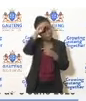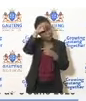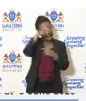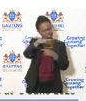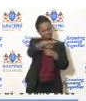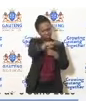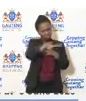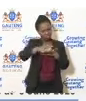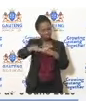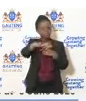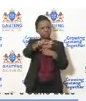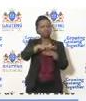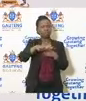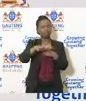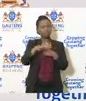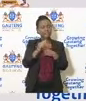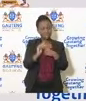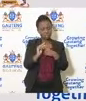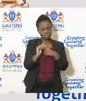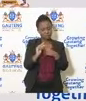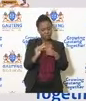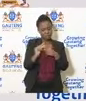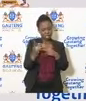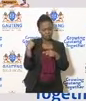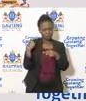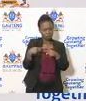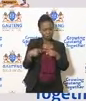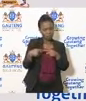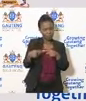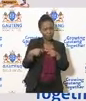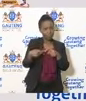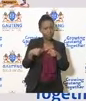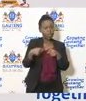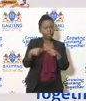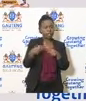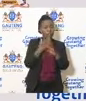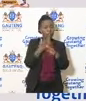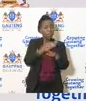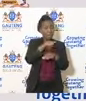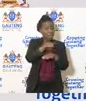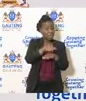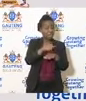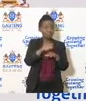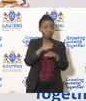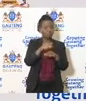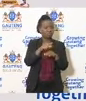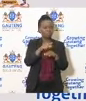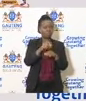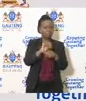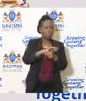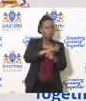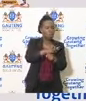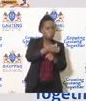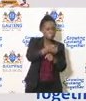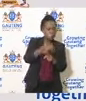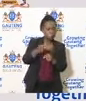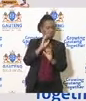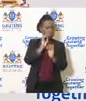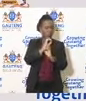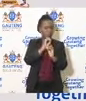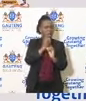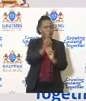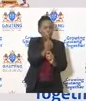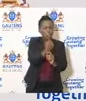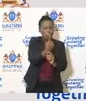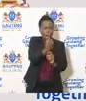Yes, where we have recently just gotten. Harmony used to have no cases. In fact, there was only one case when we met with the